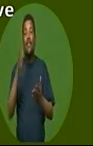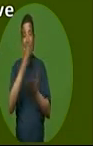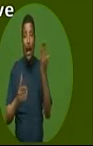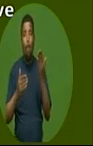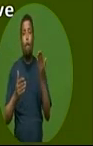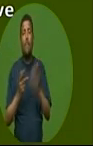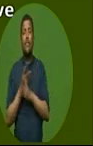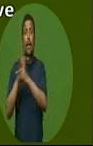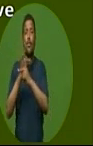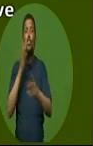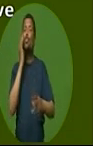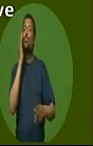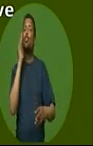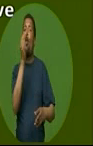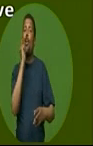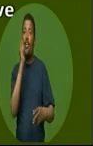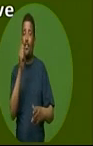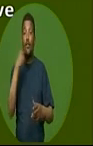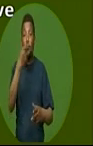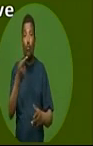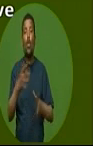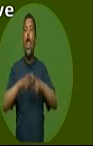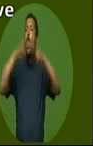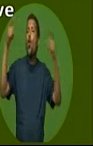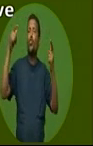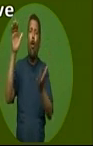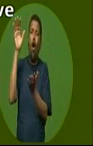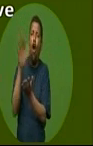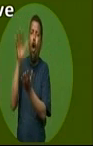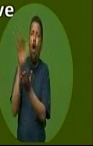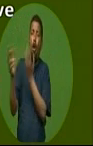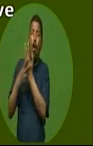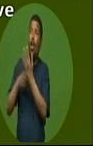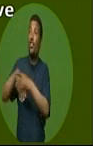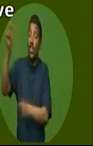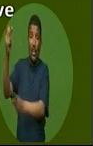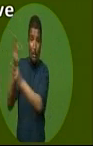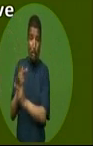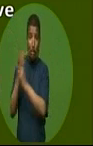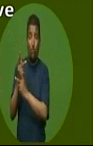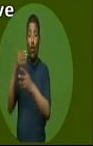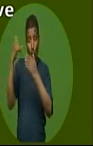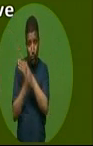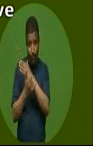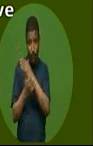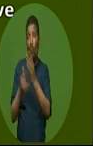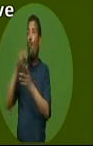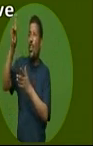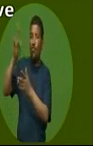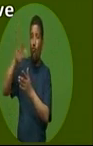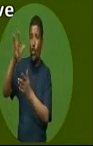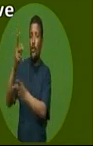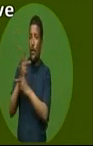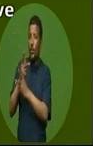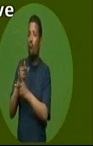Some debt theories hold that huge accumulation of external or foreign debt has a